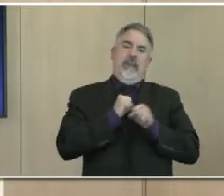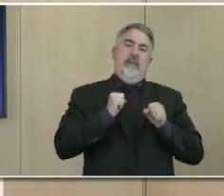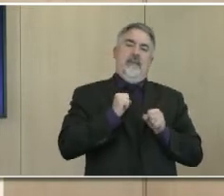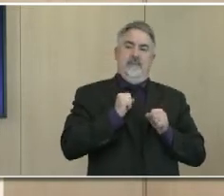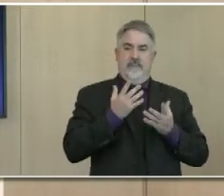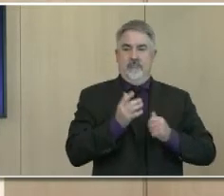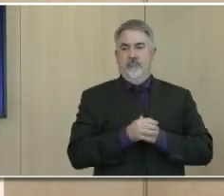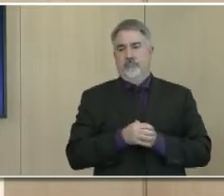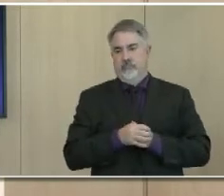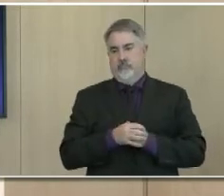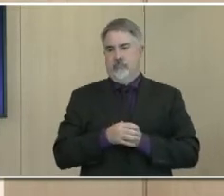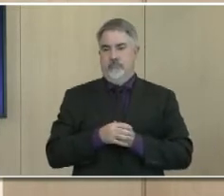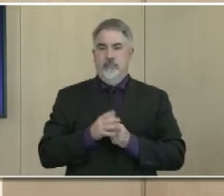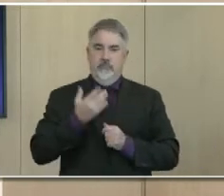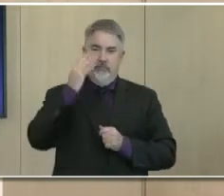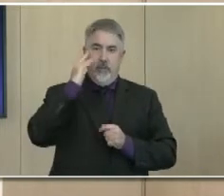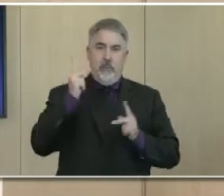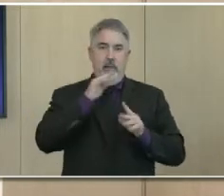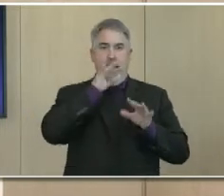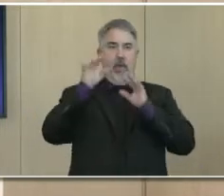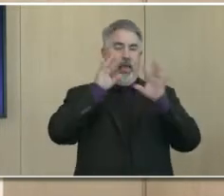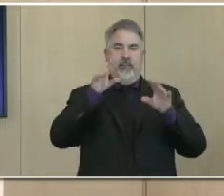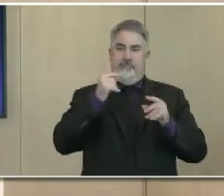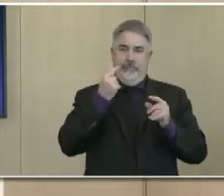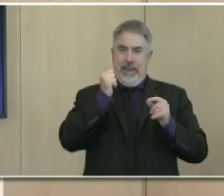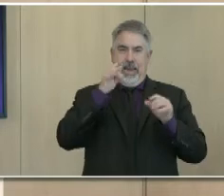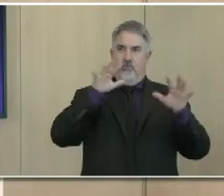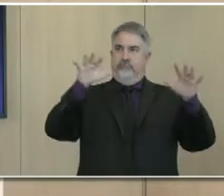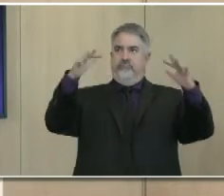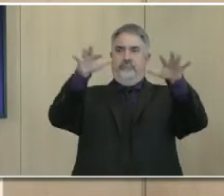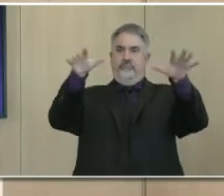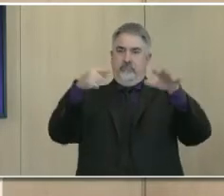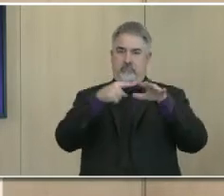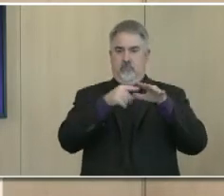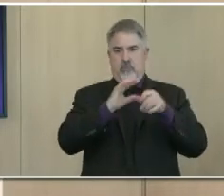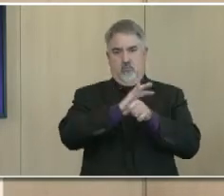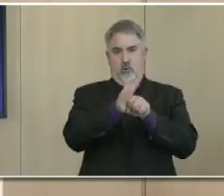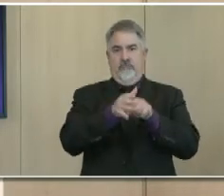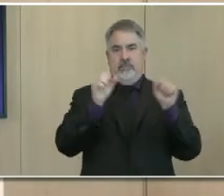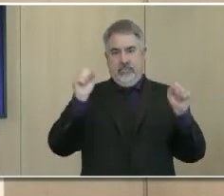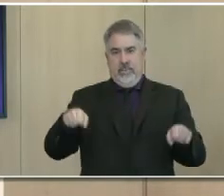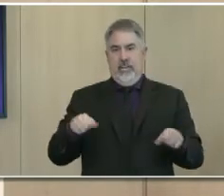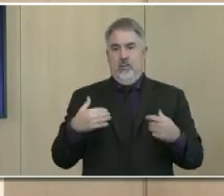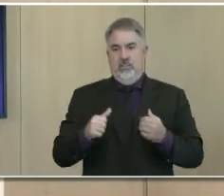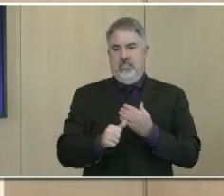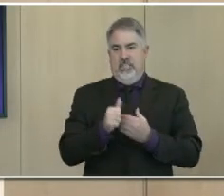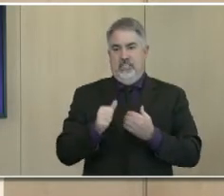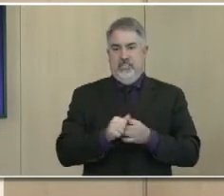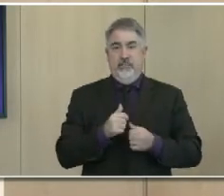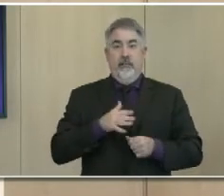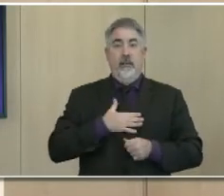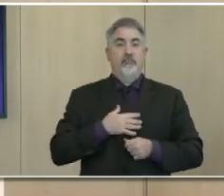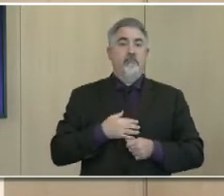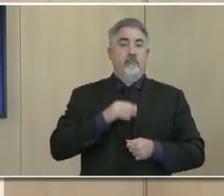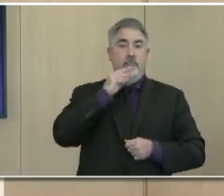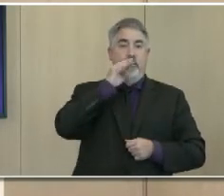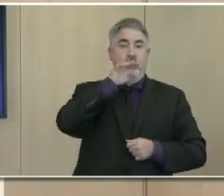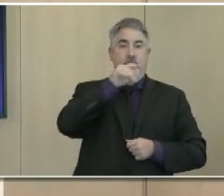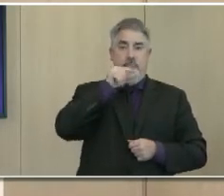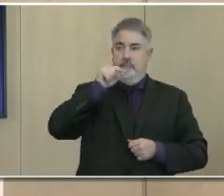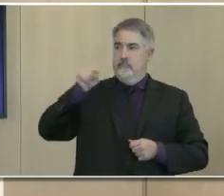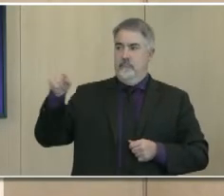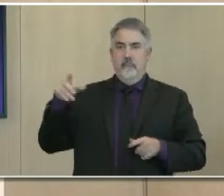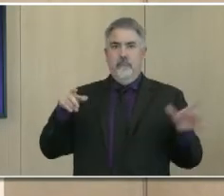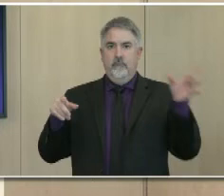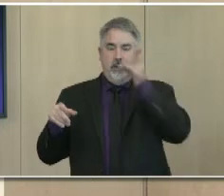or in some instances, the research is saying even as you're breathing. So we want to do everything that we can,